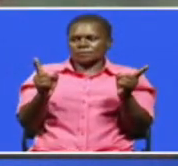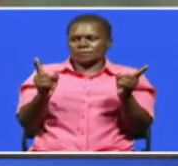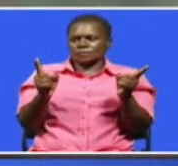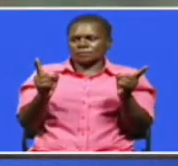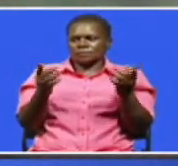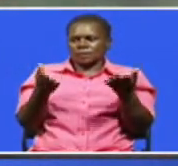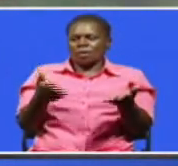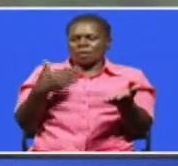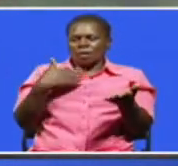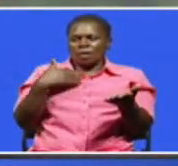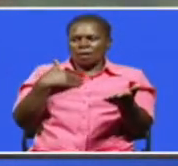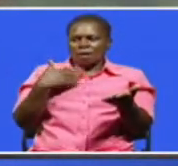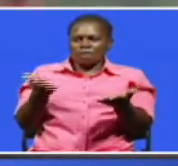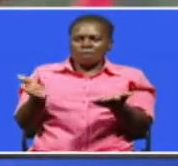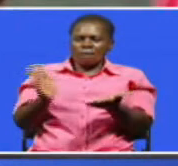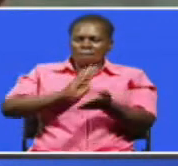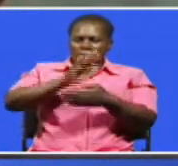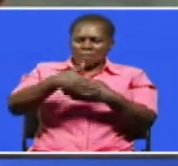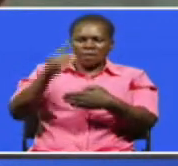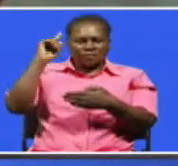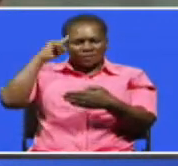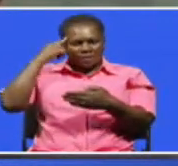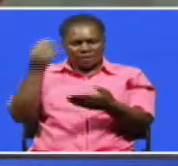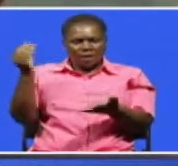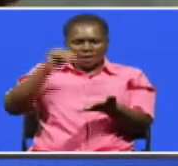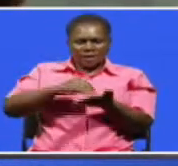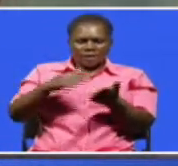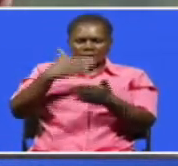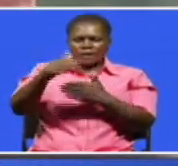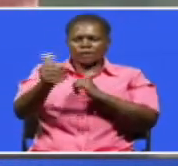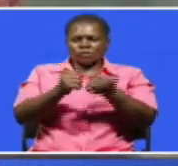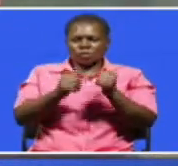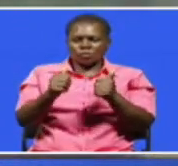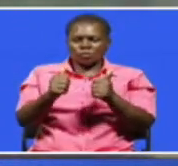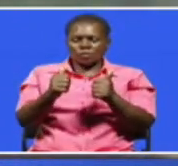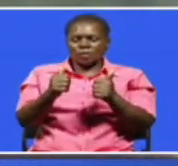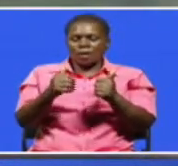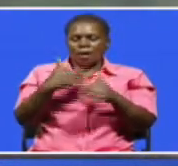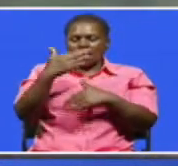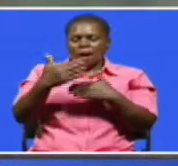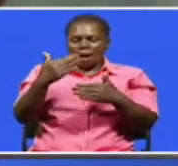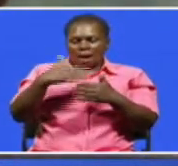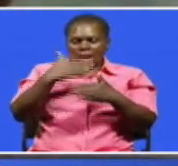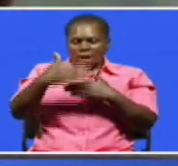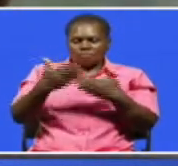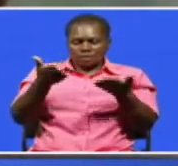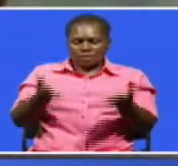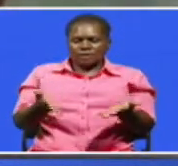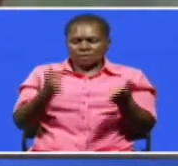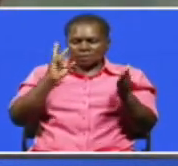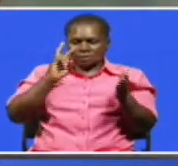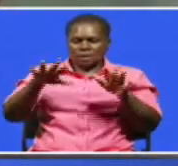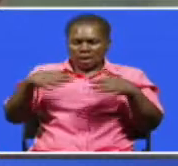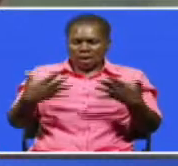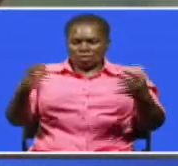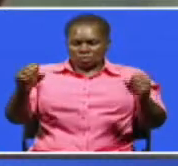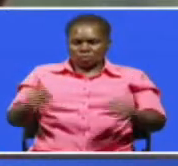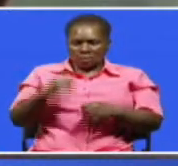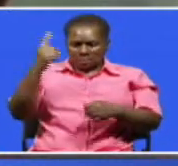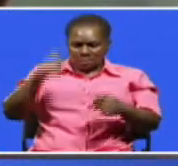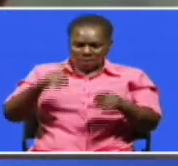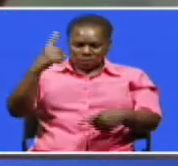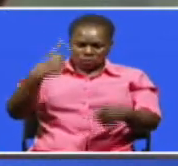got to rebuild and rethink of for our next game. We play after this. And yeah, we see how we go. We have